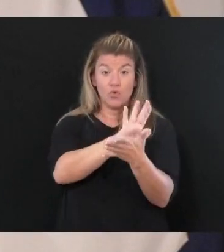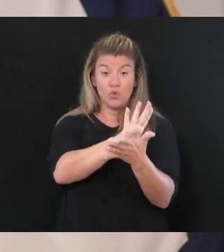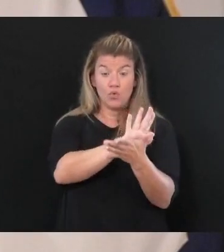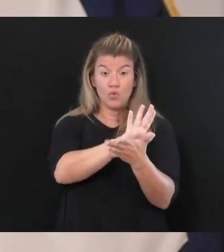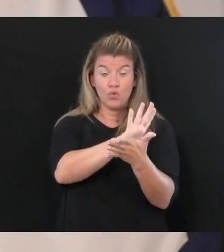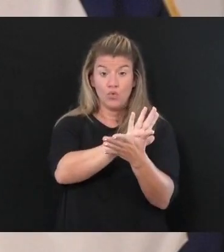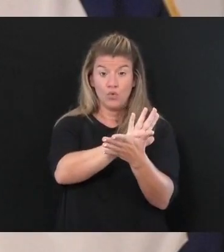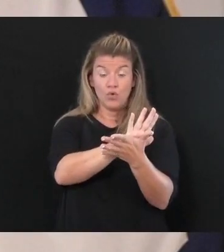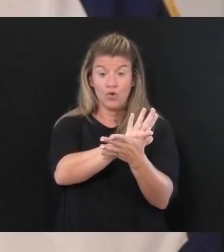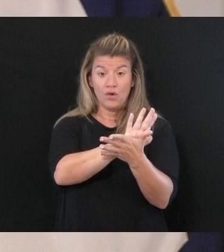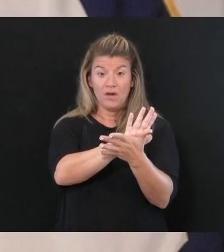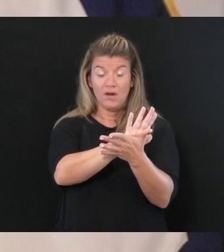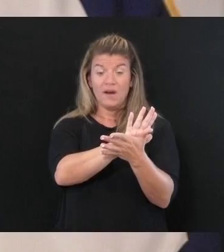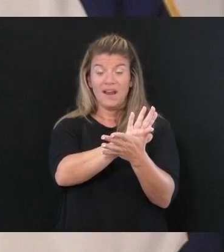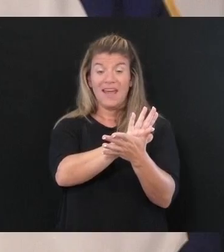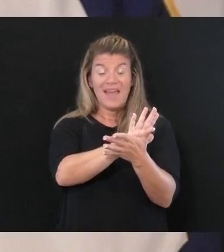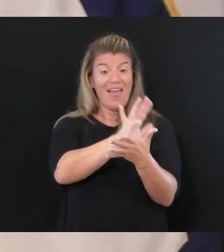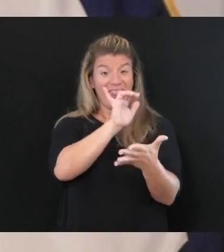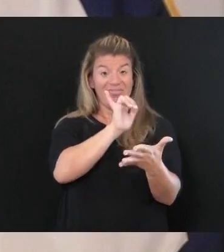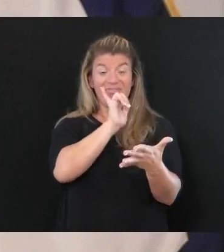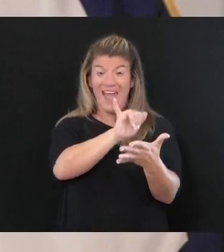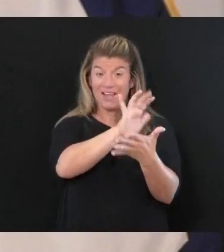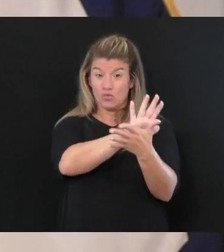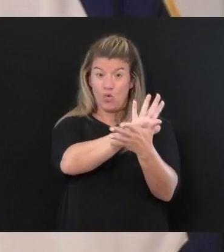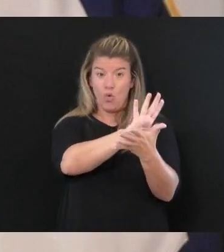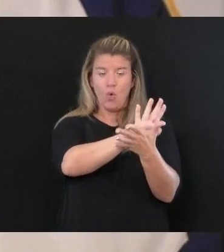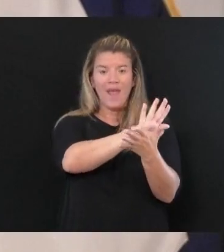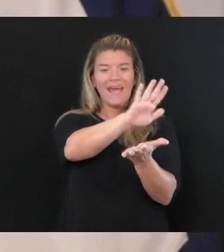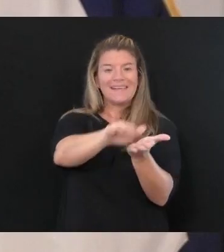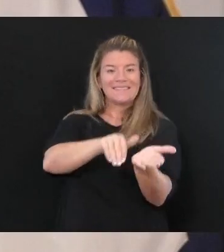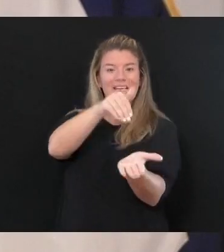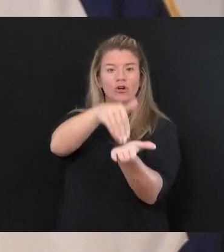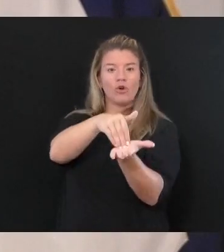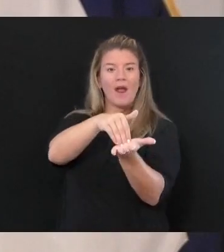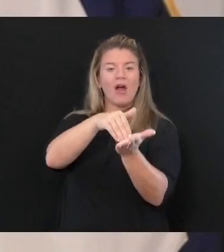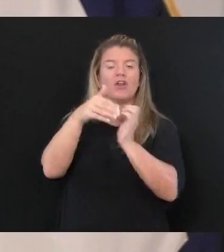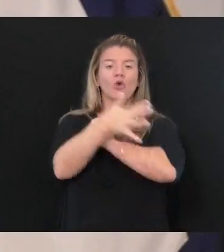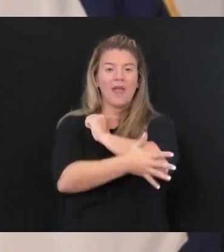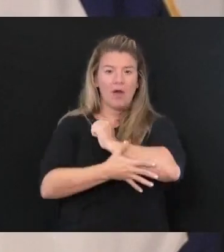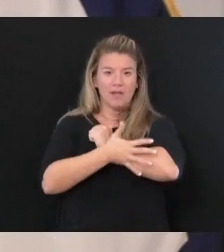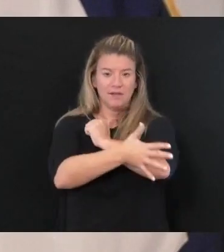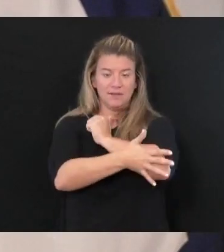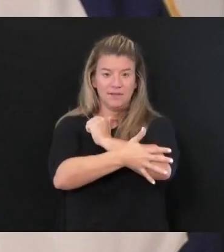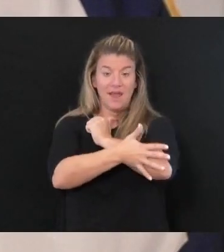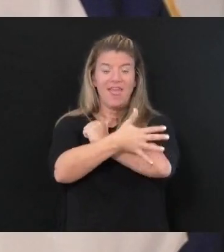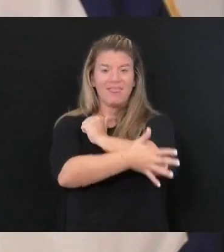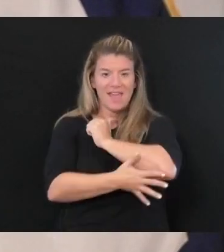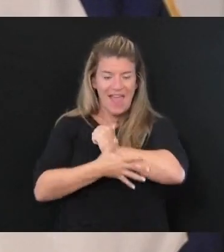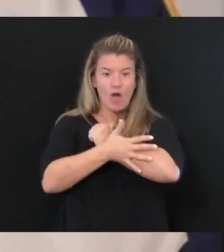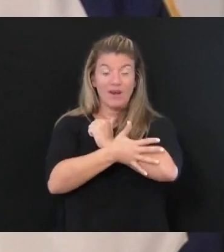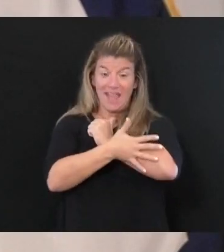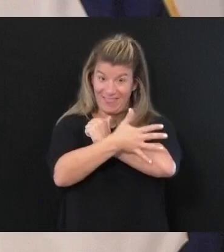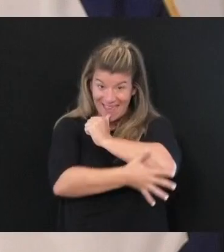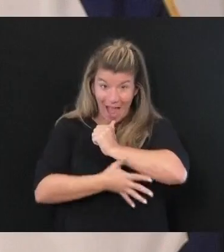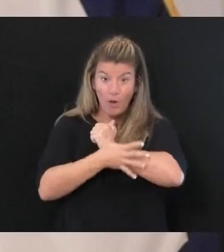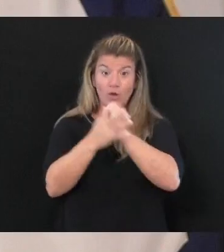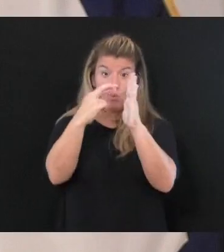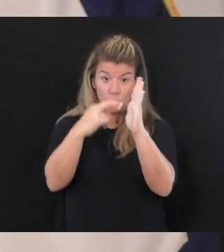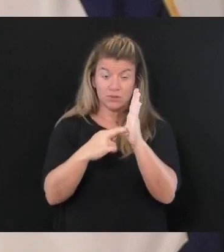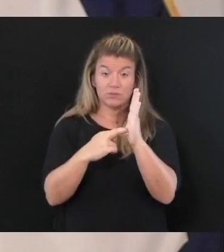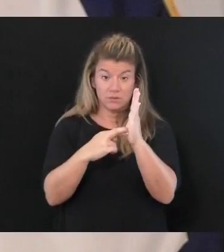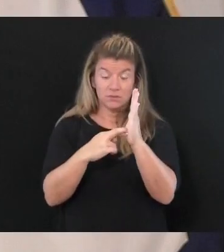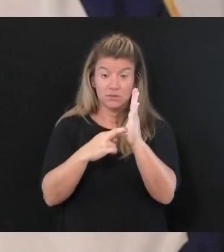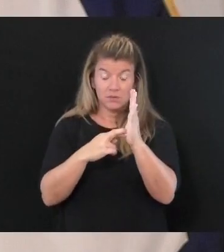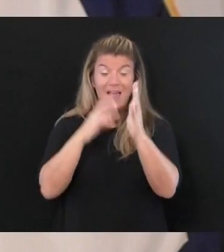is basically centered around the county rules. The counties,